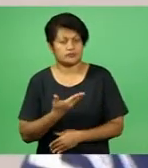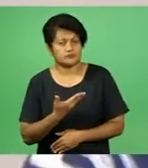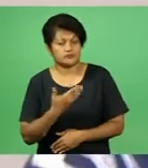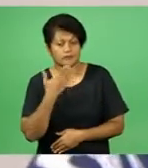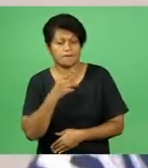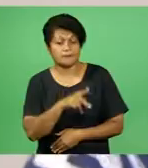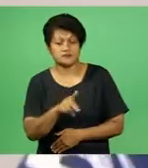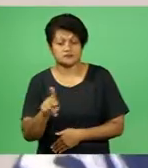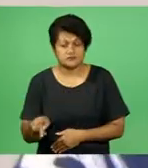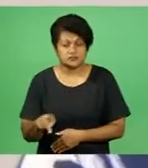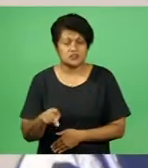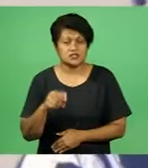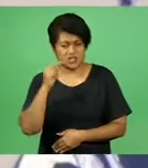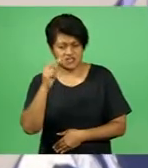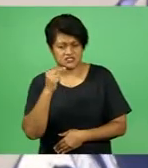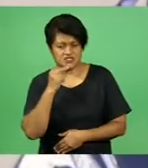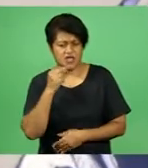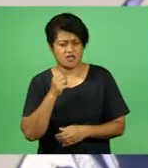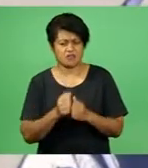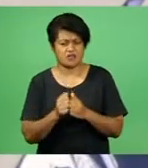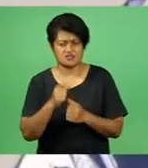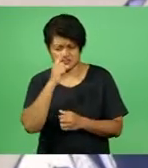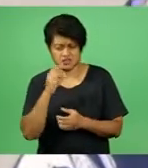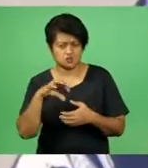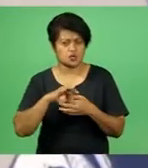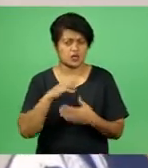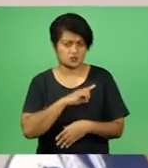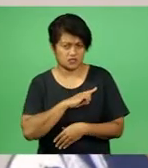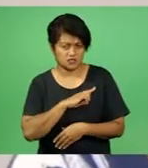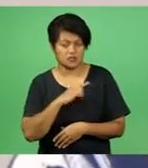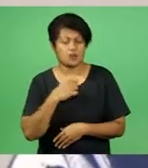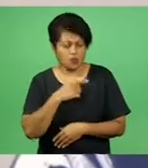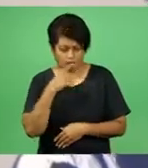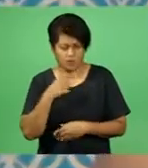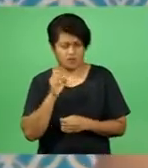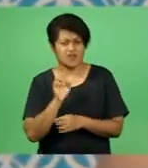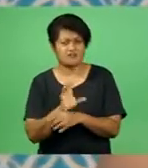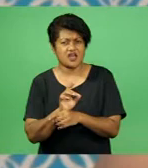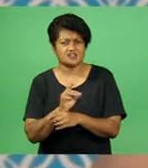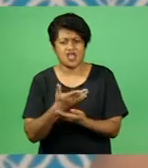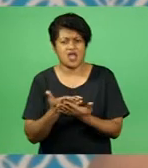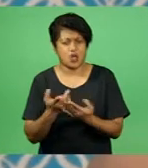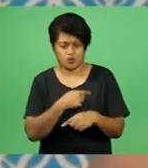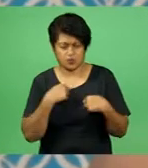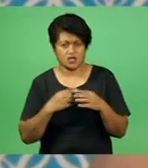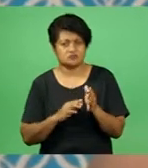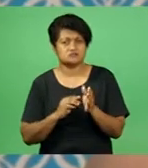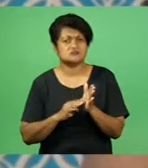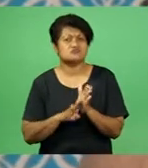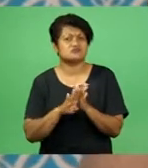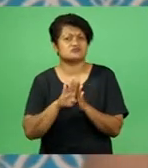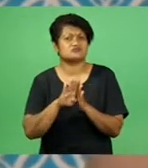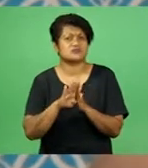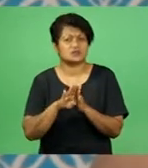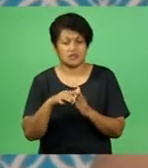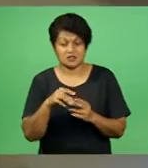of brothers and sisters who are joining us today are looking to Fiji to advise on how they can improve in those areas. The Women's Subcommittee Chair says while they have